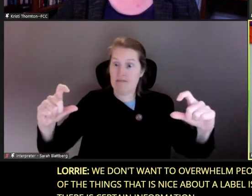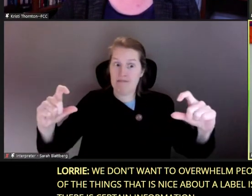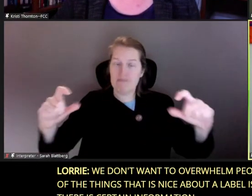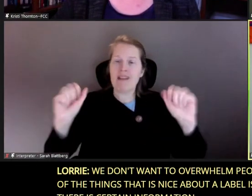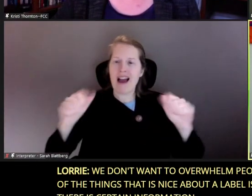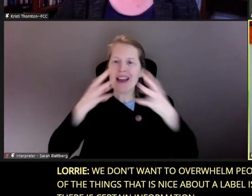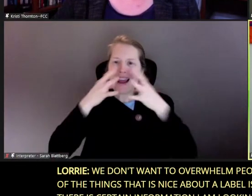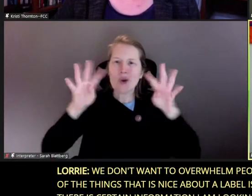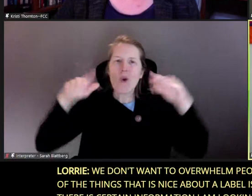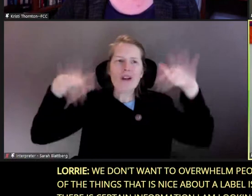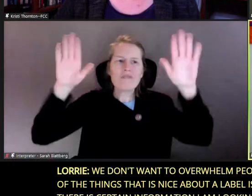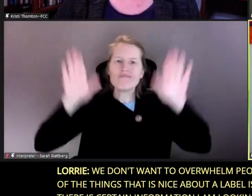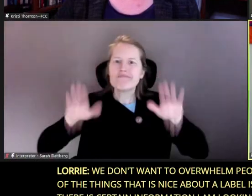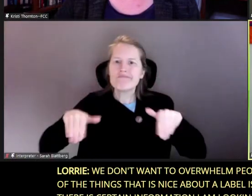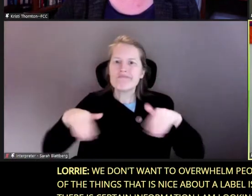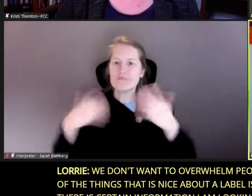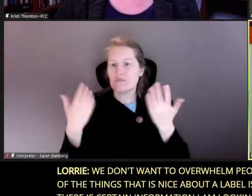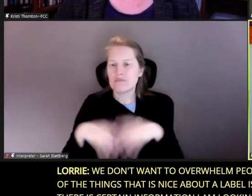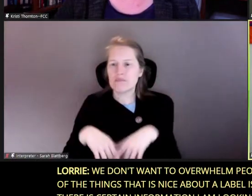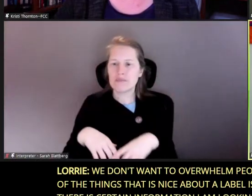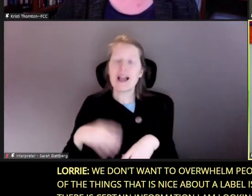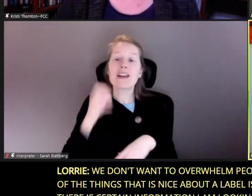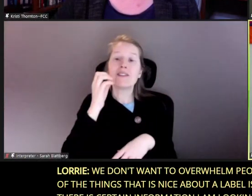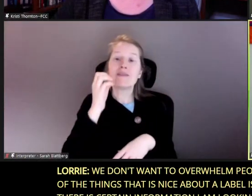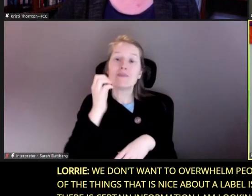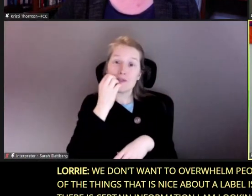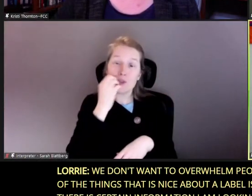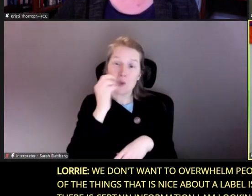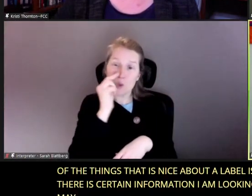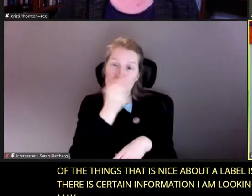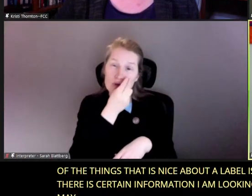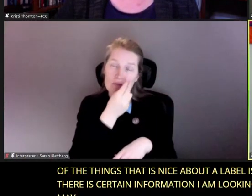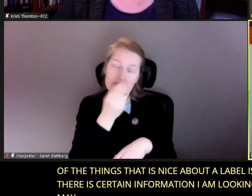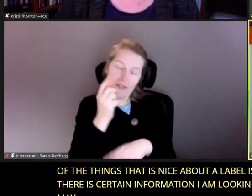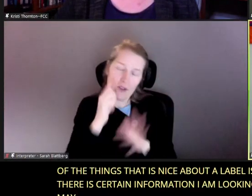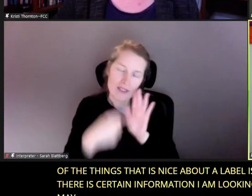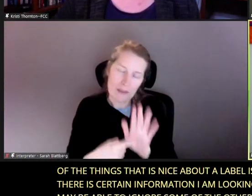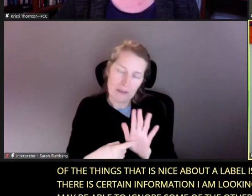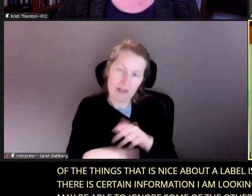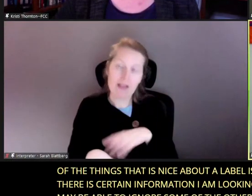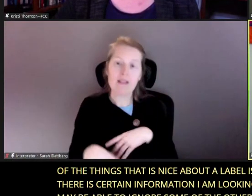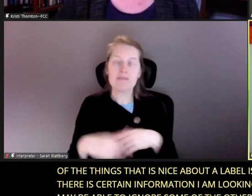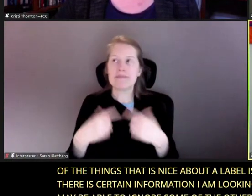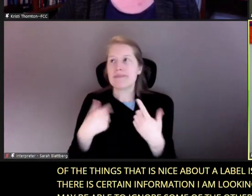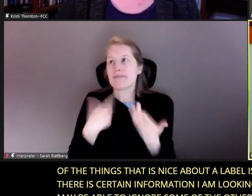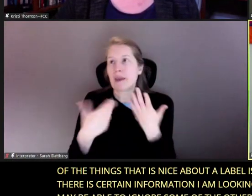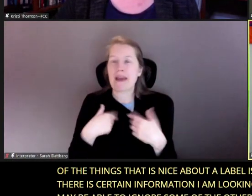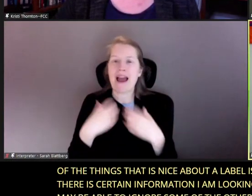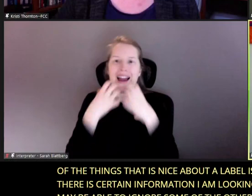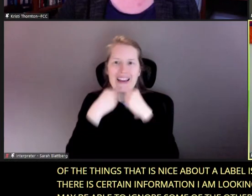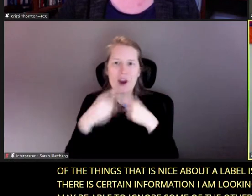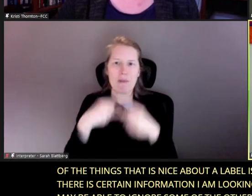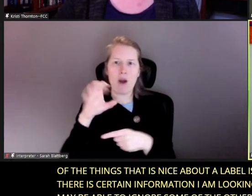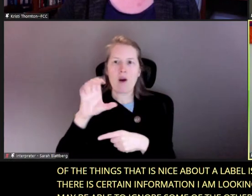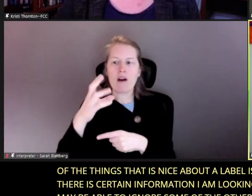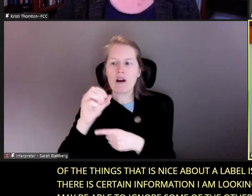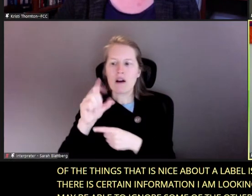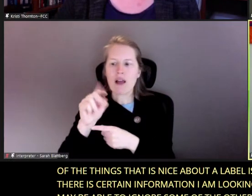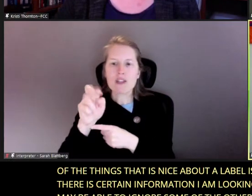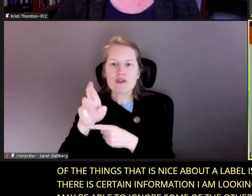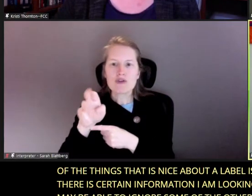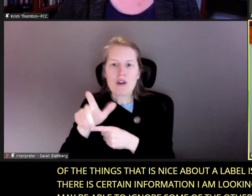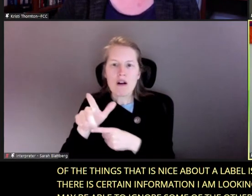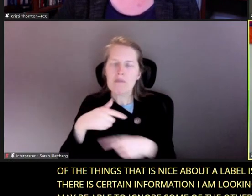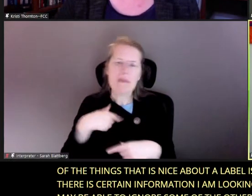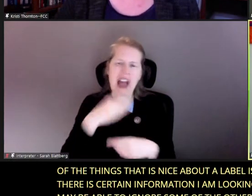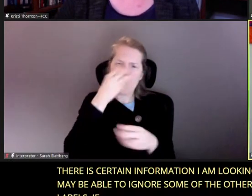other information. So with, you know, food nutrition labels, if what is important to me is, say, cholesterol, and I don't care about sodium,